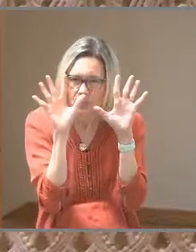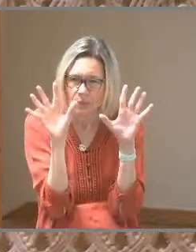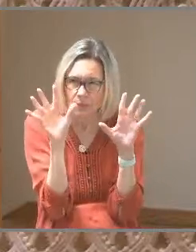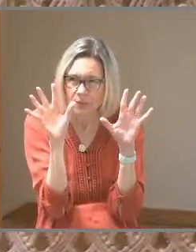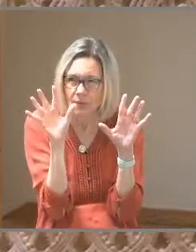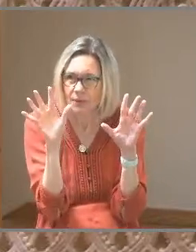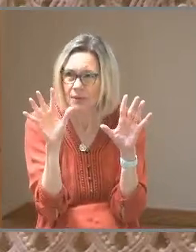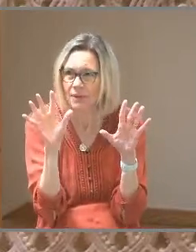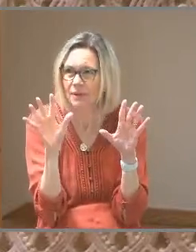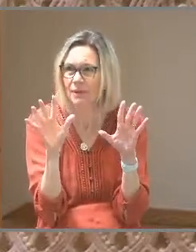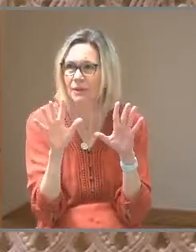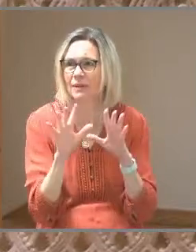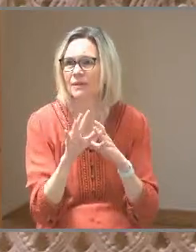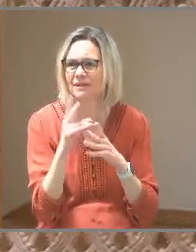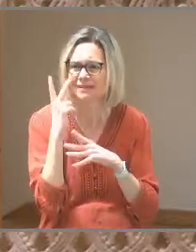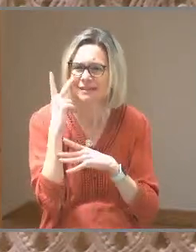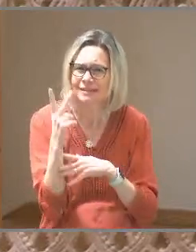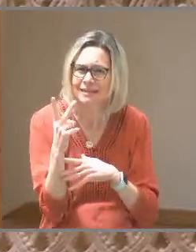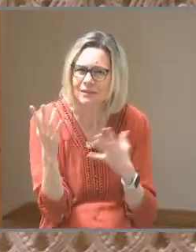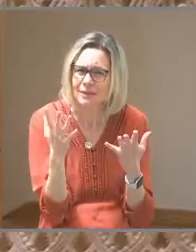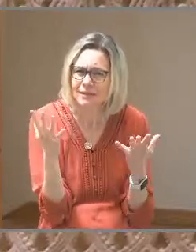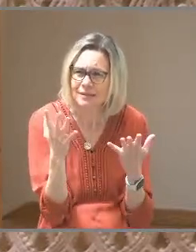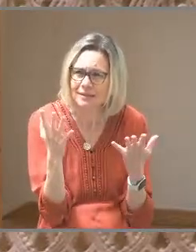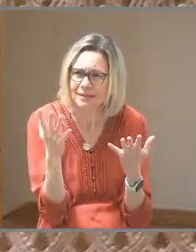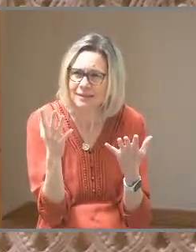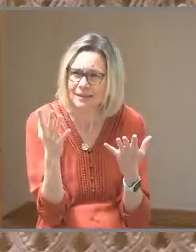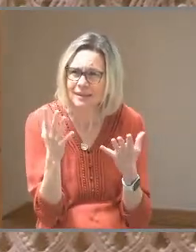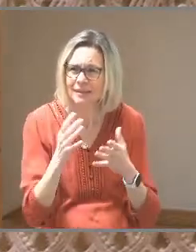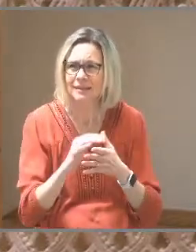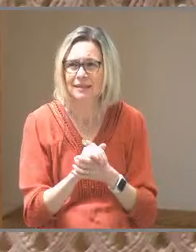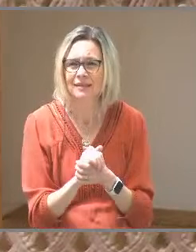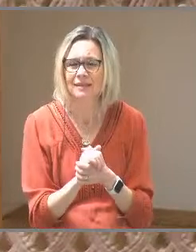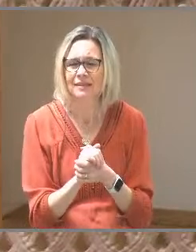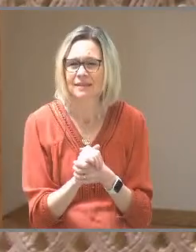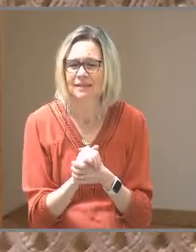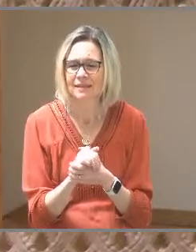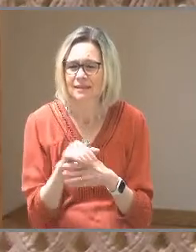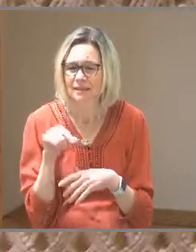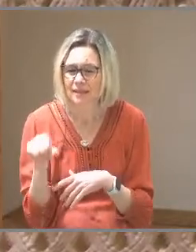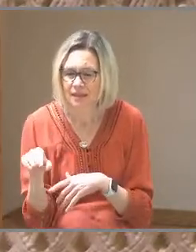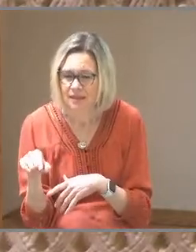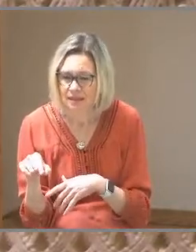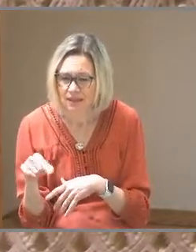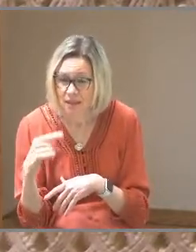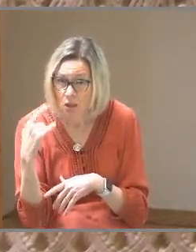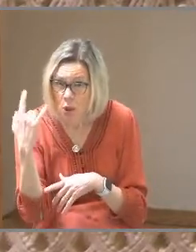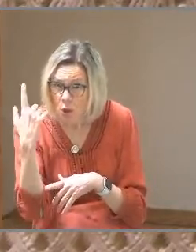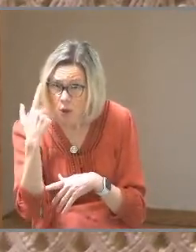What, can you see what that is? That looks like you're in water. It's like what?